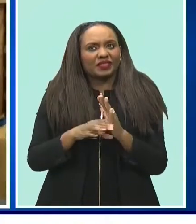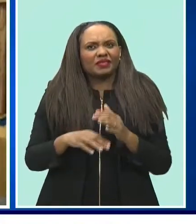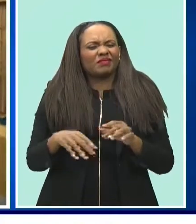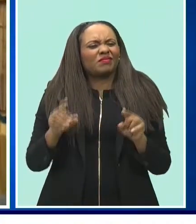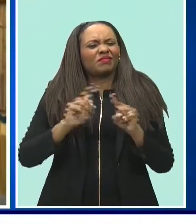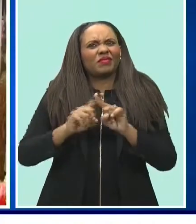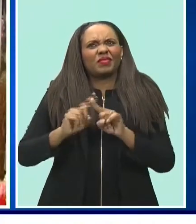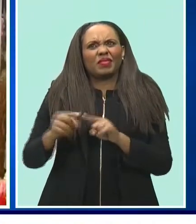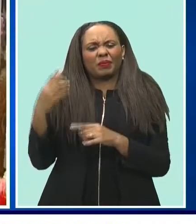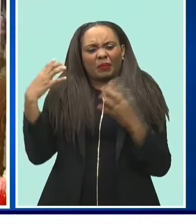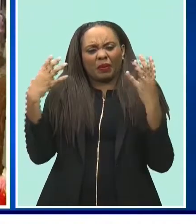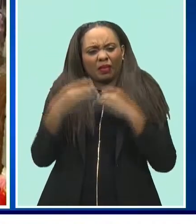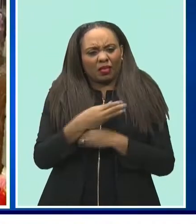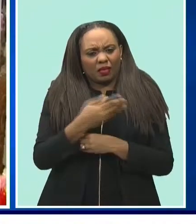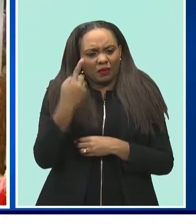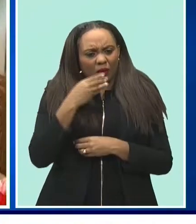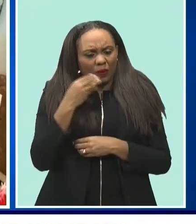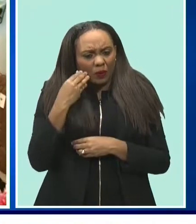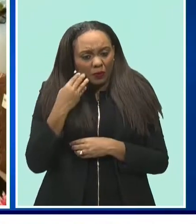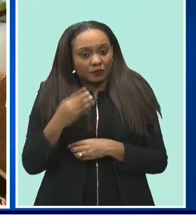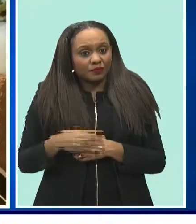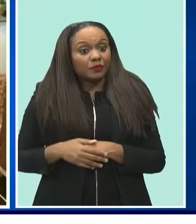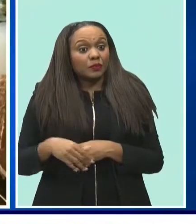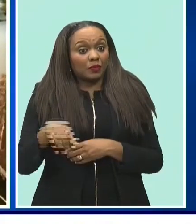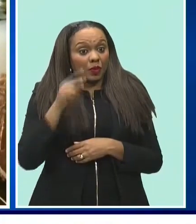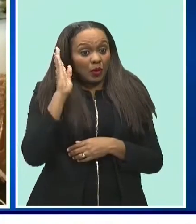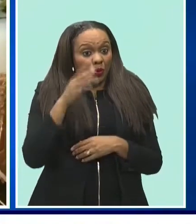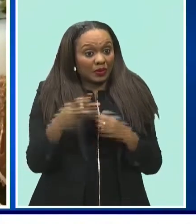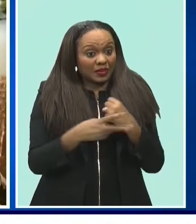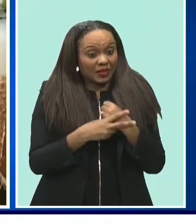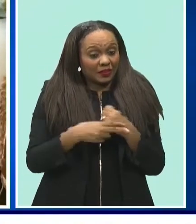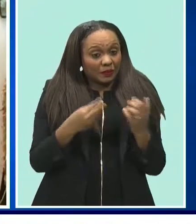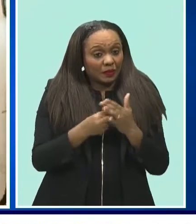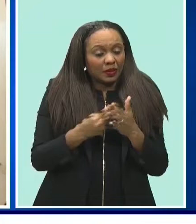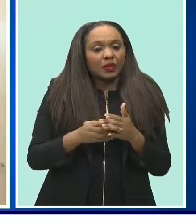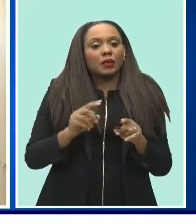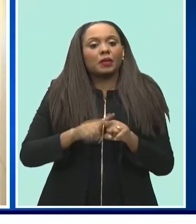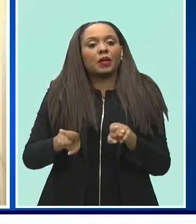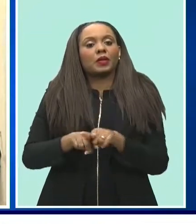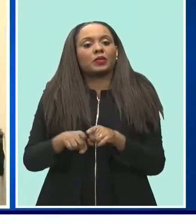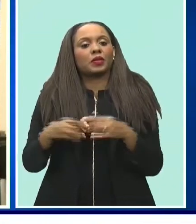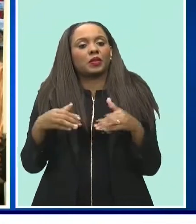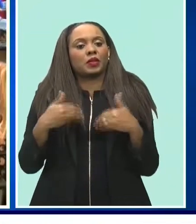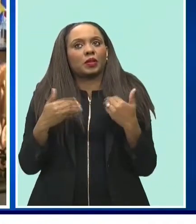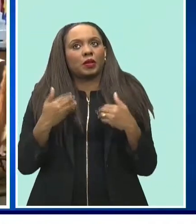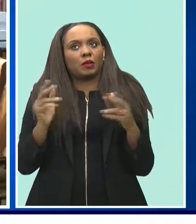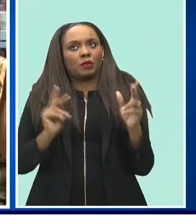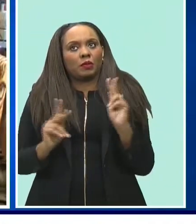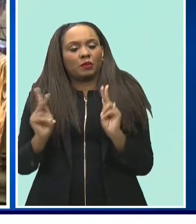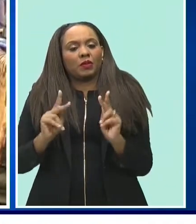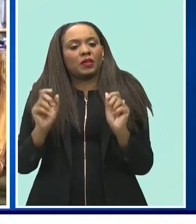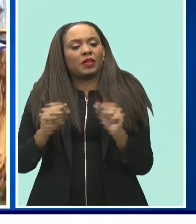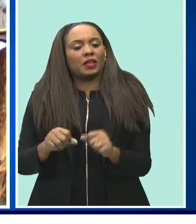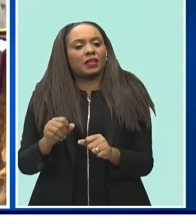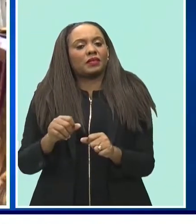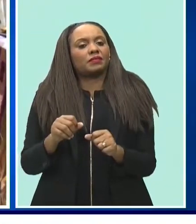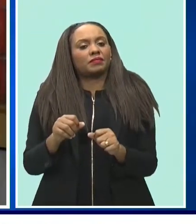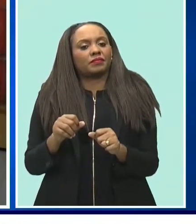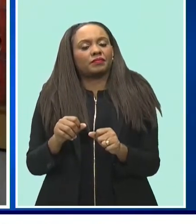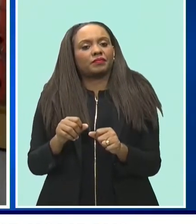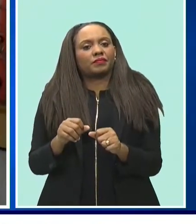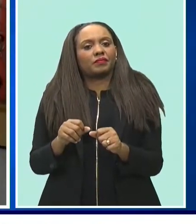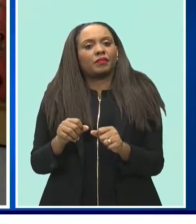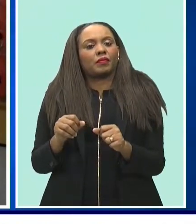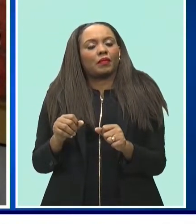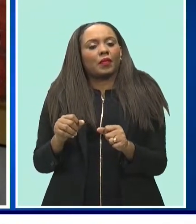lovely things for your home. And apart from the savings, the business is also giving young people the chance to get their feet wet in the world of work.